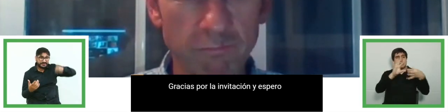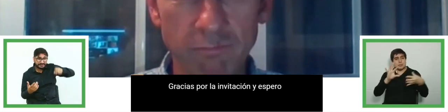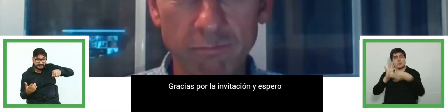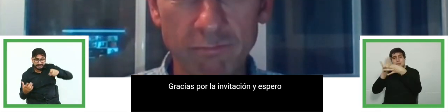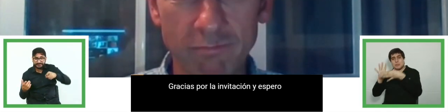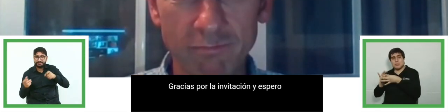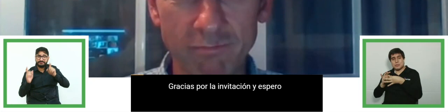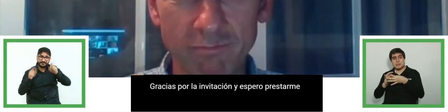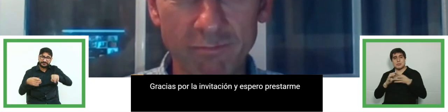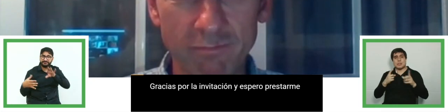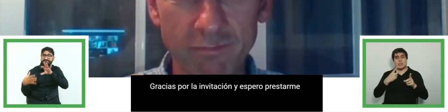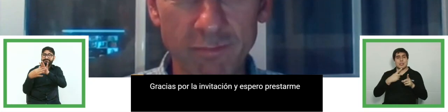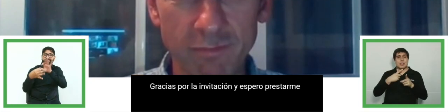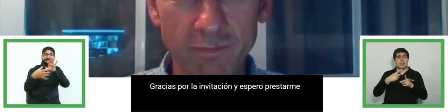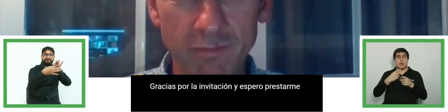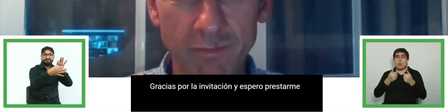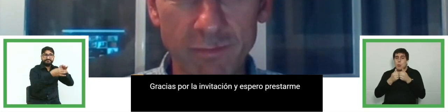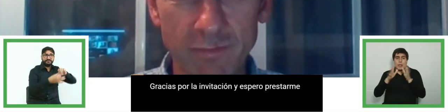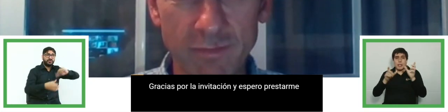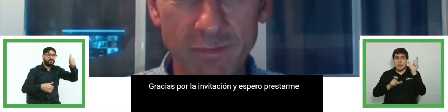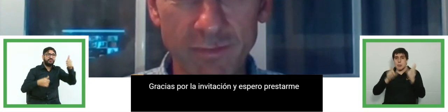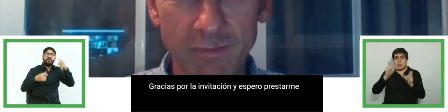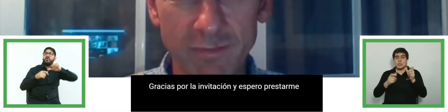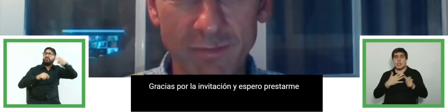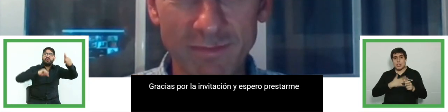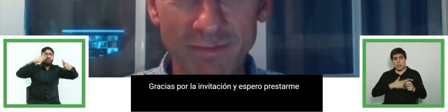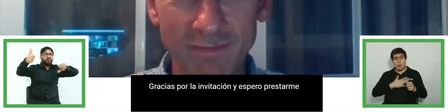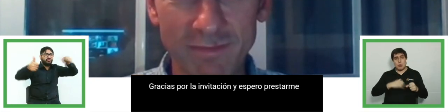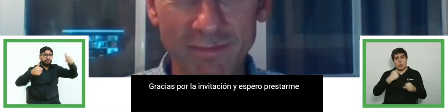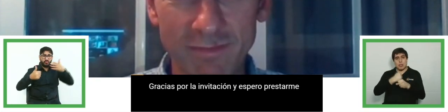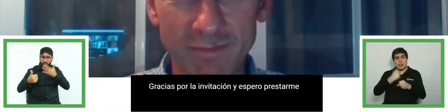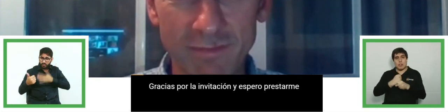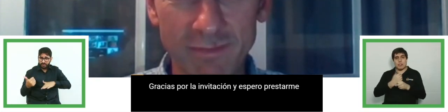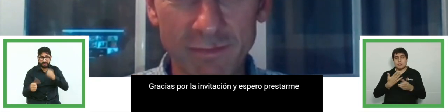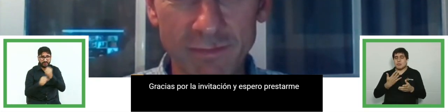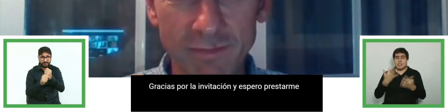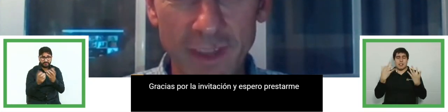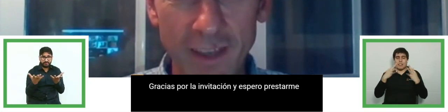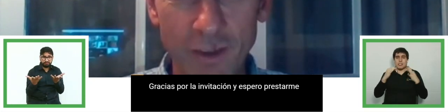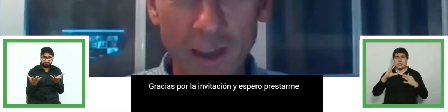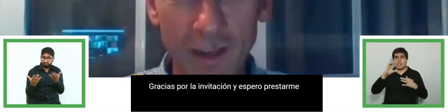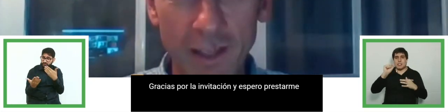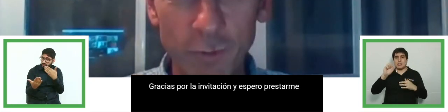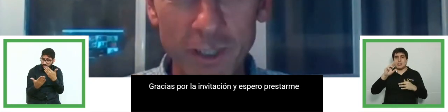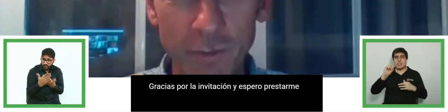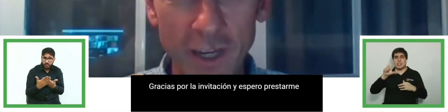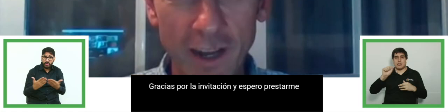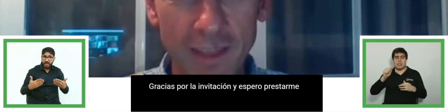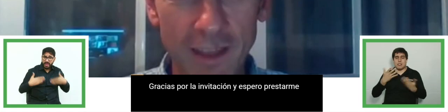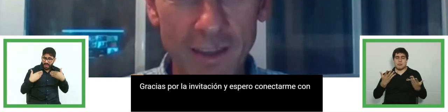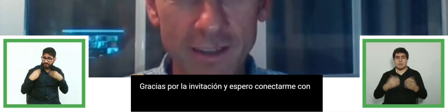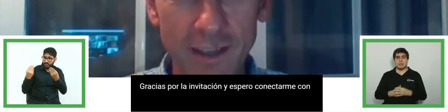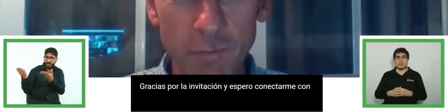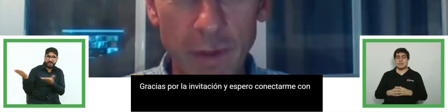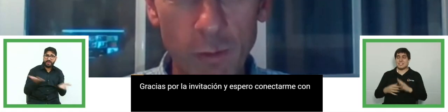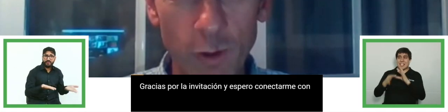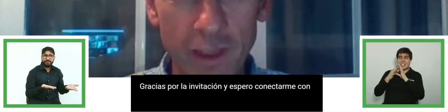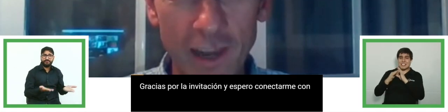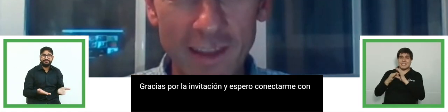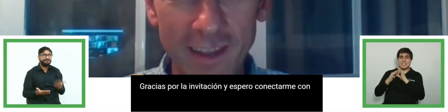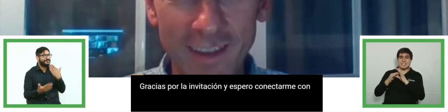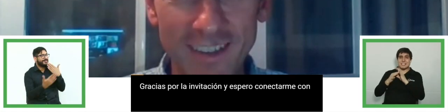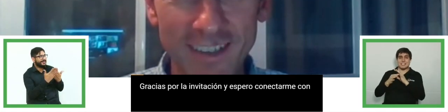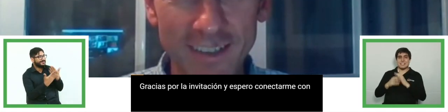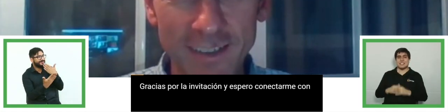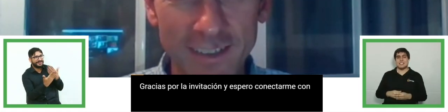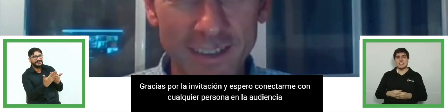Carola. Thank you, Carl. Muchísimas gracias. Pablo, adelante. Bueno. Well,